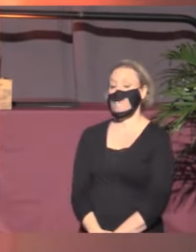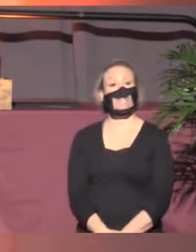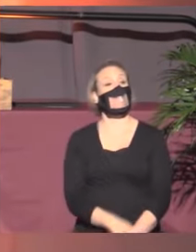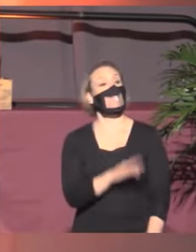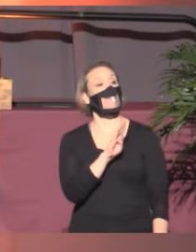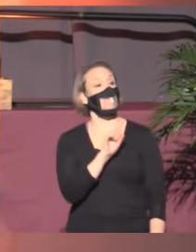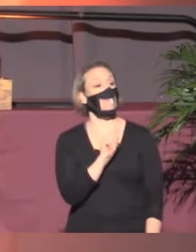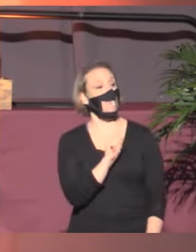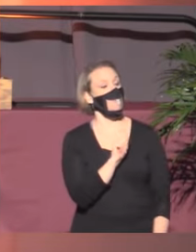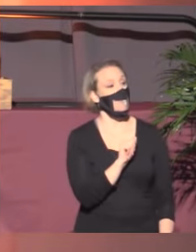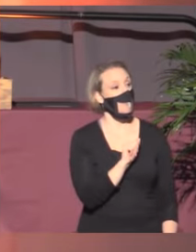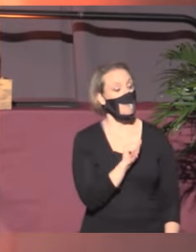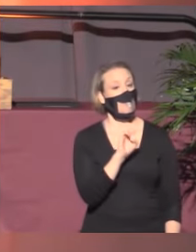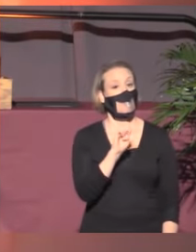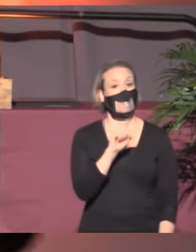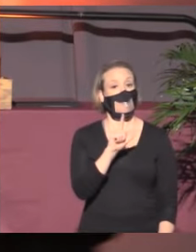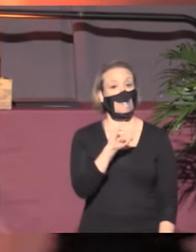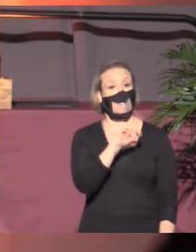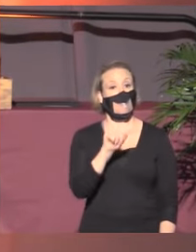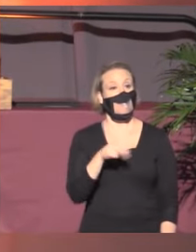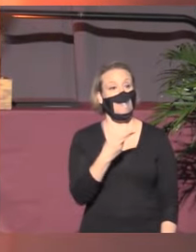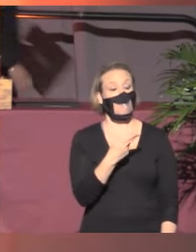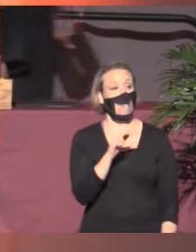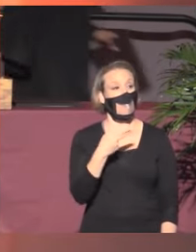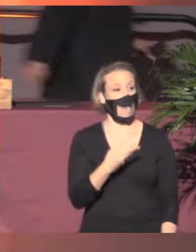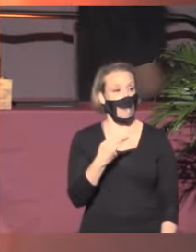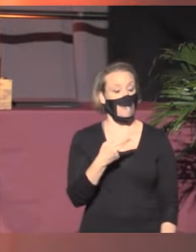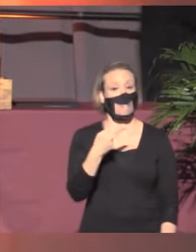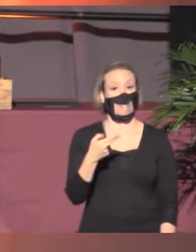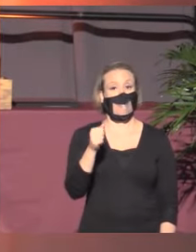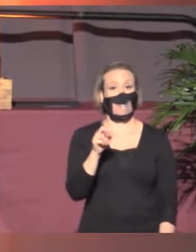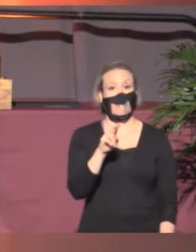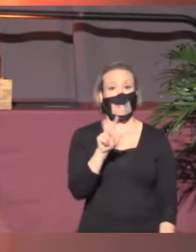Bachelor of Arts, Elizabeth H. Parlin.